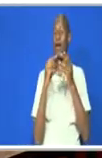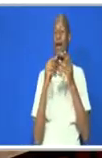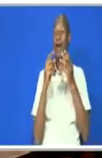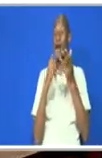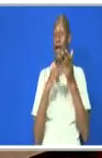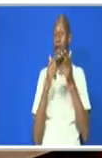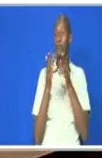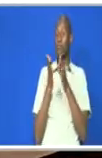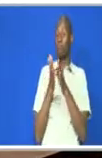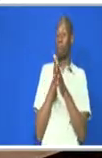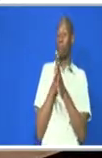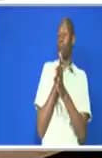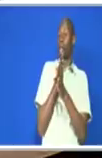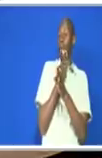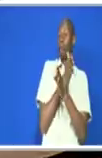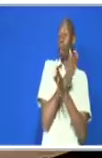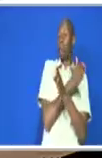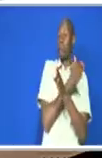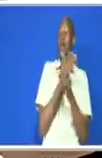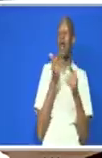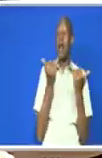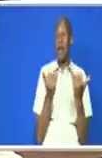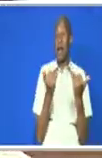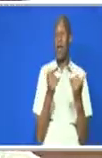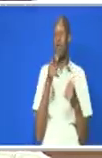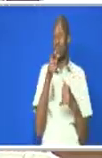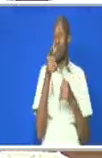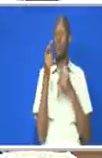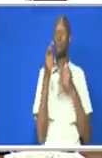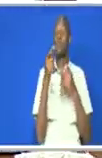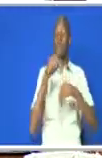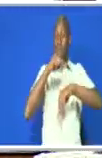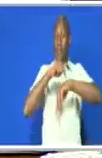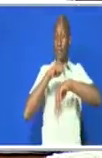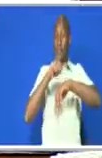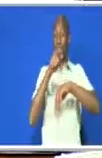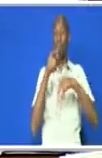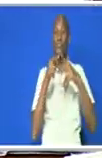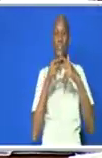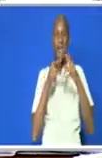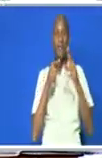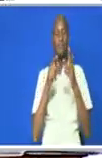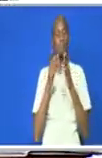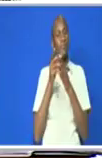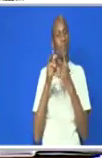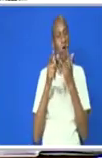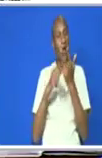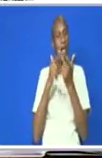backwards. Now it's your turn, learner, to count